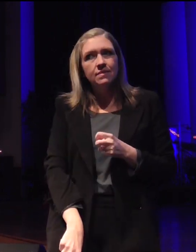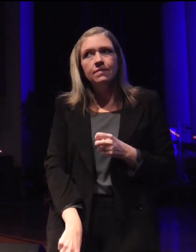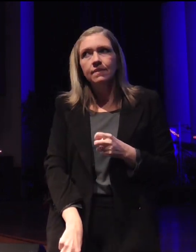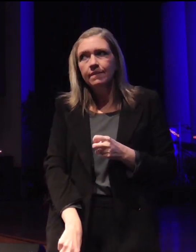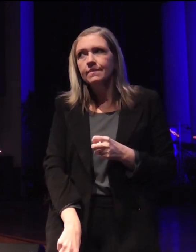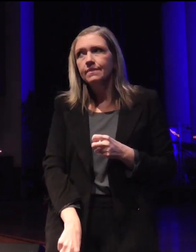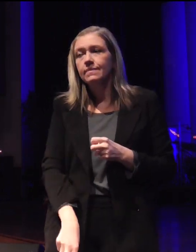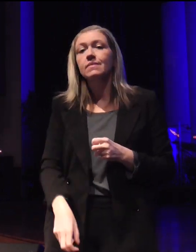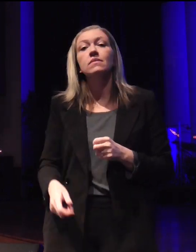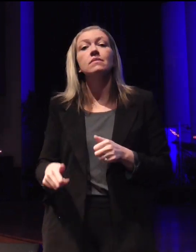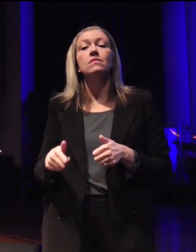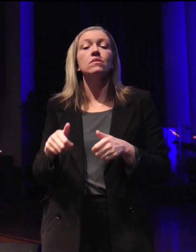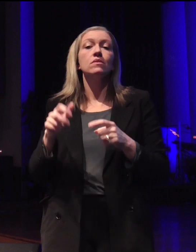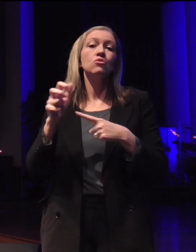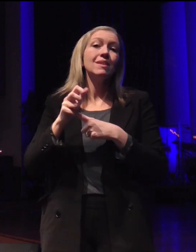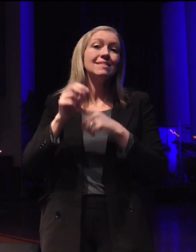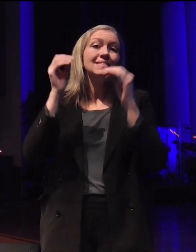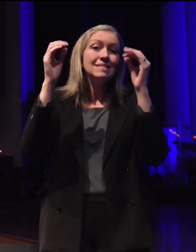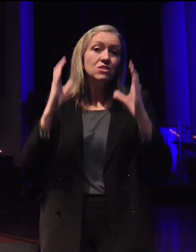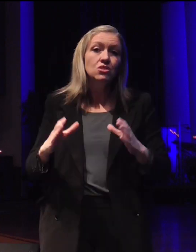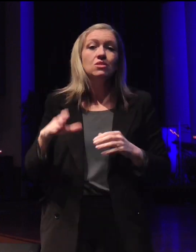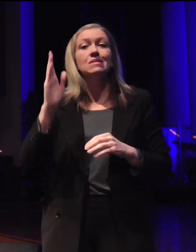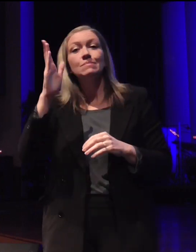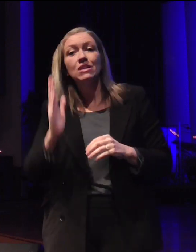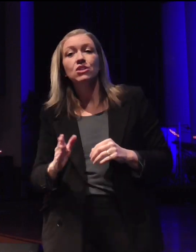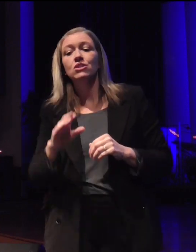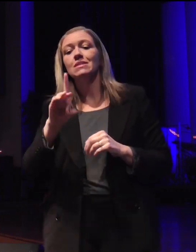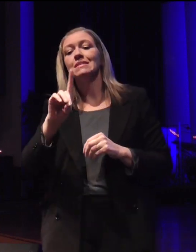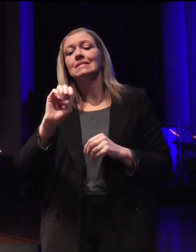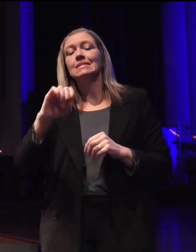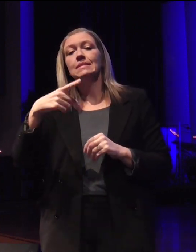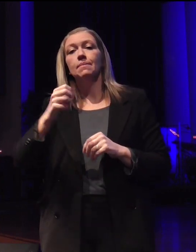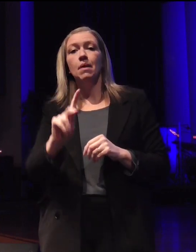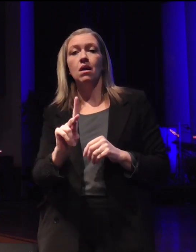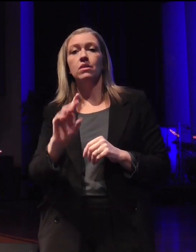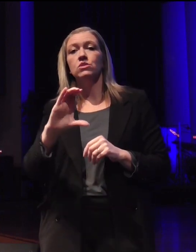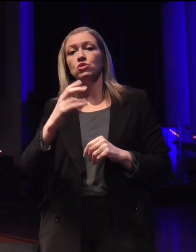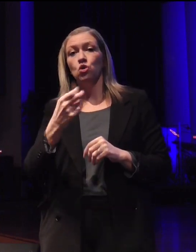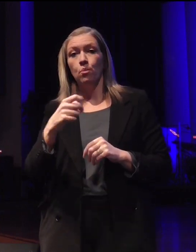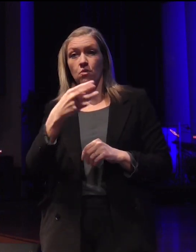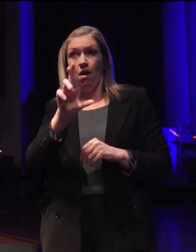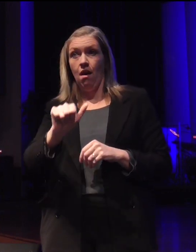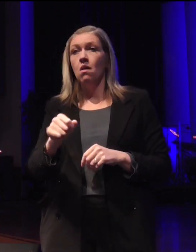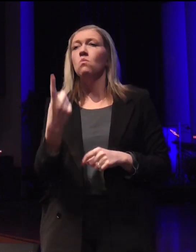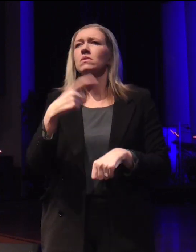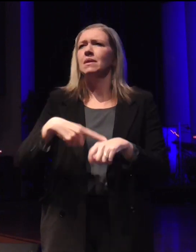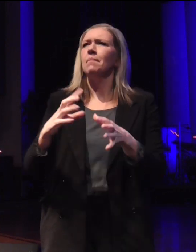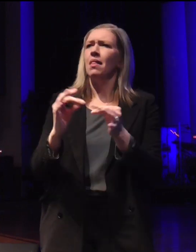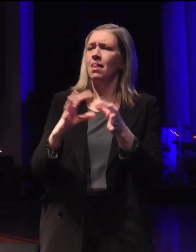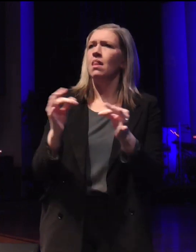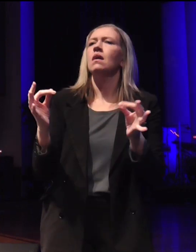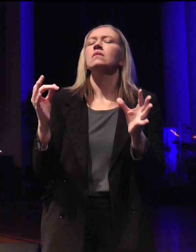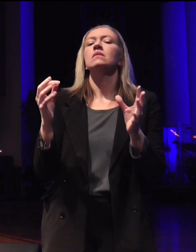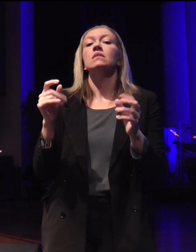great teacher and speaker and author Deepak Chopra once talked about, if you want to see how spiritual you